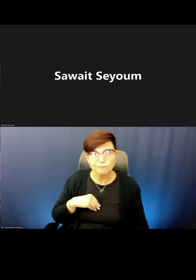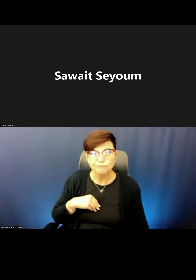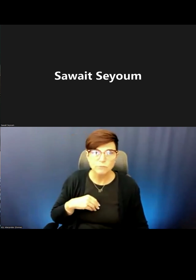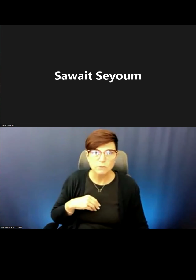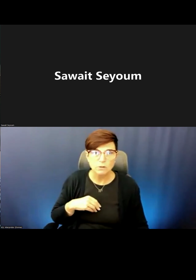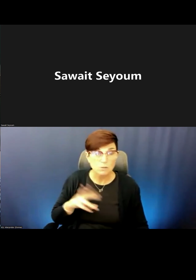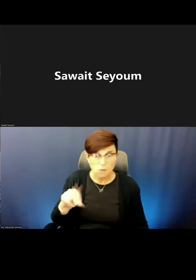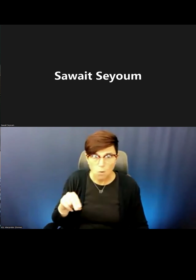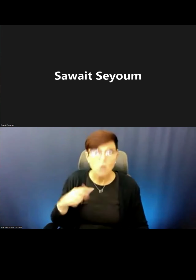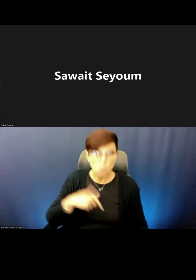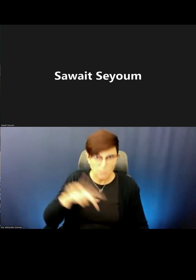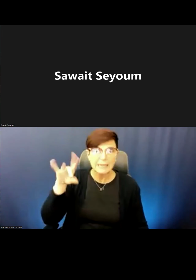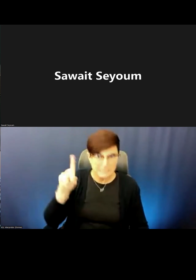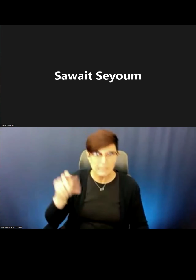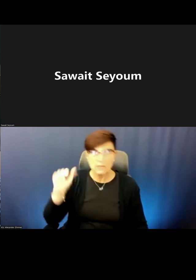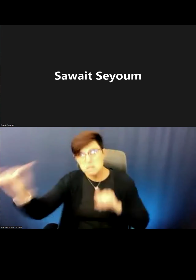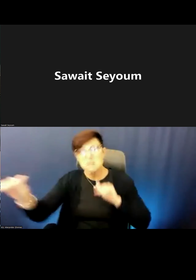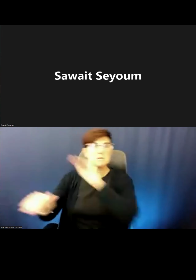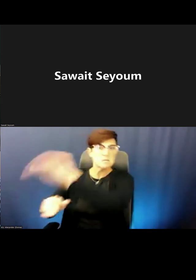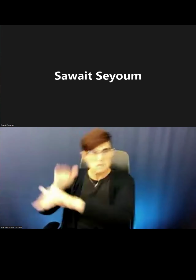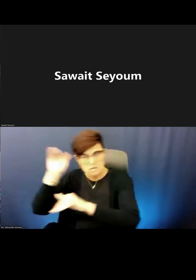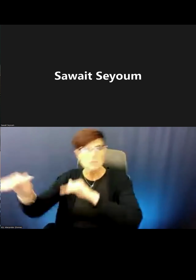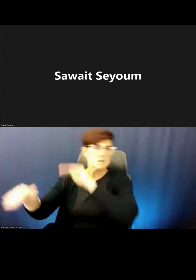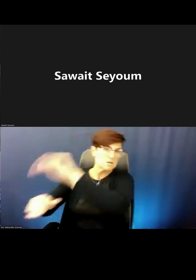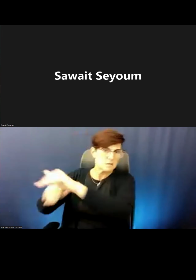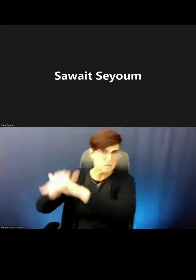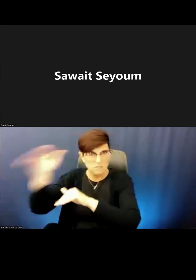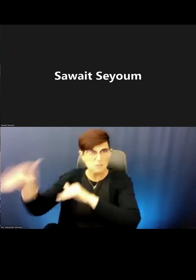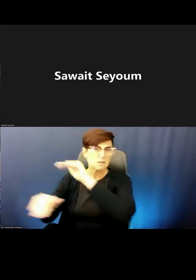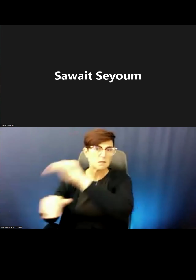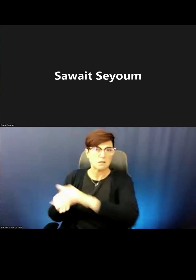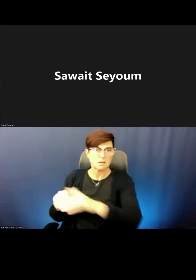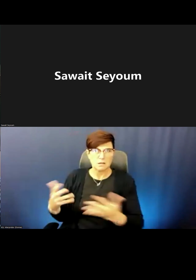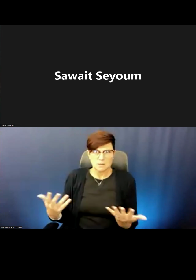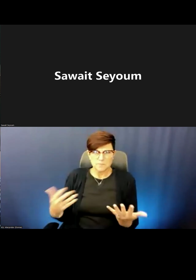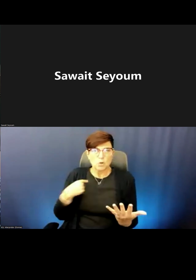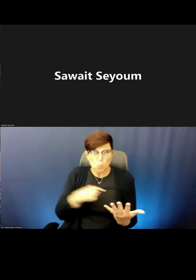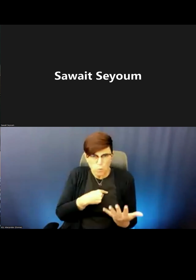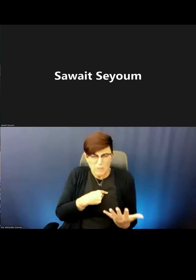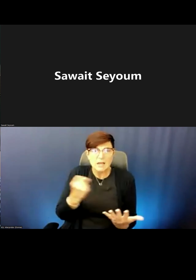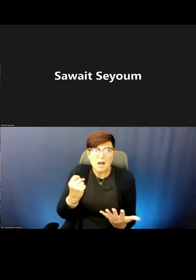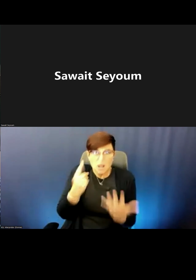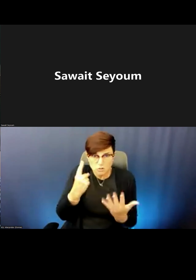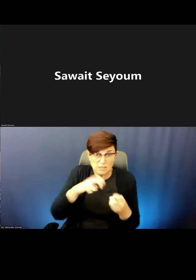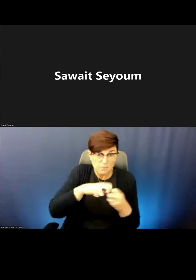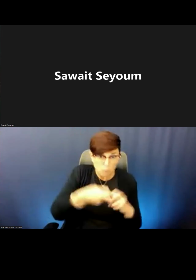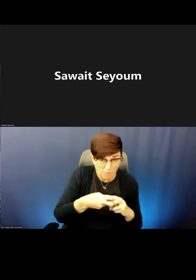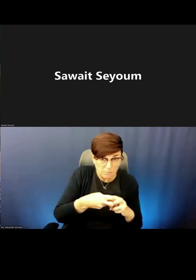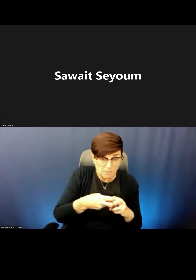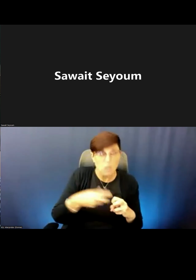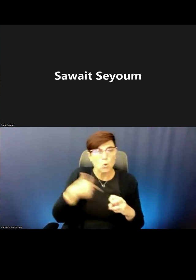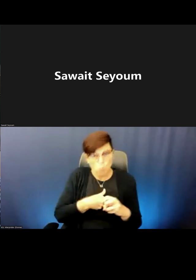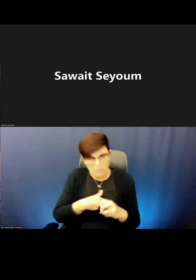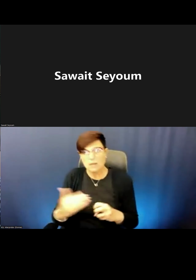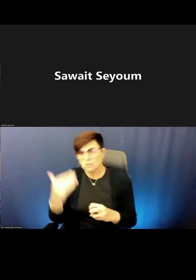our problems, we don't know what the solutions are. We know there are solutions available to us. It's about allocating